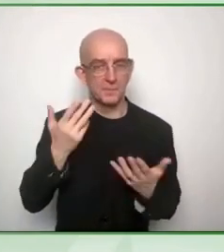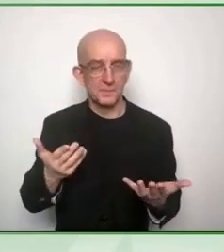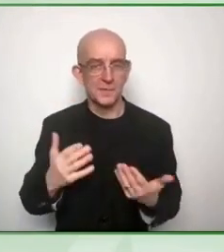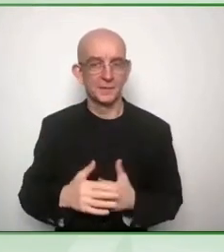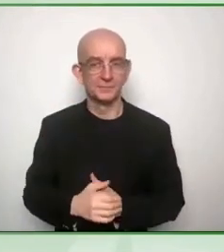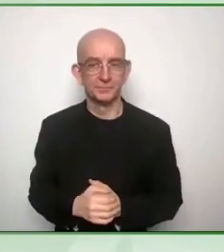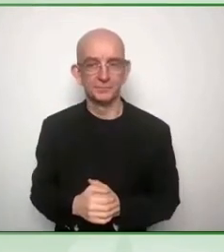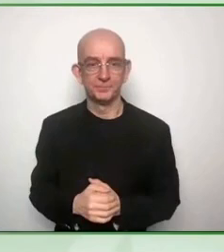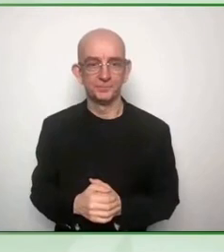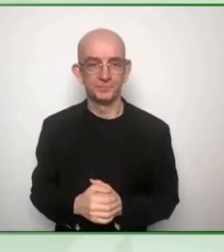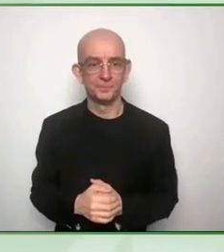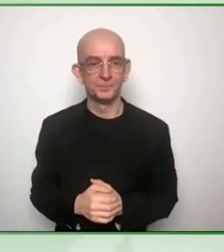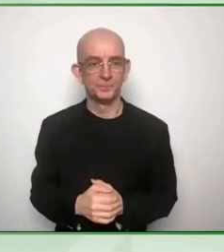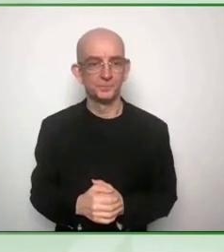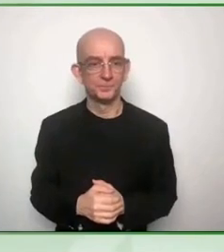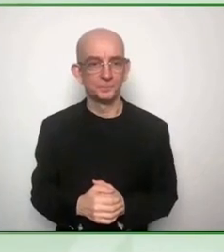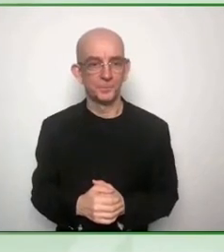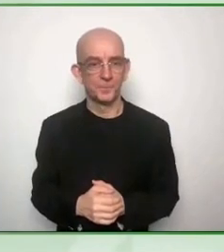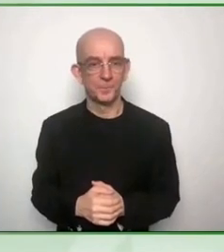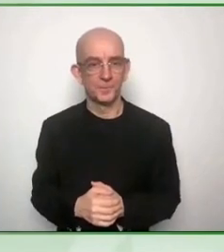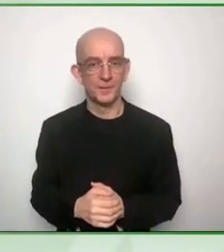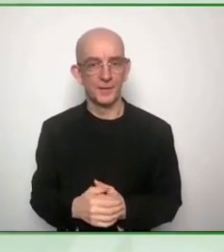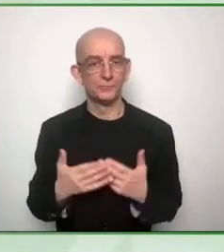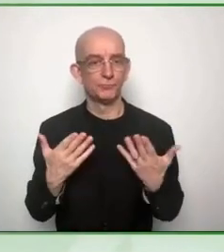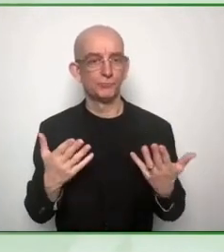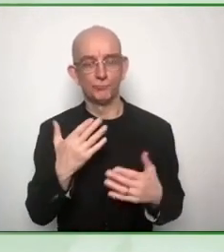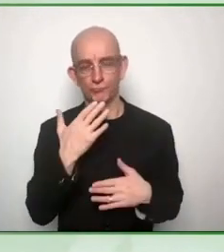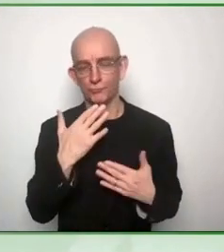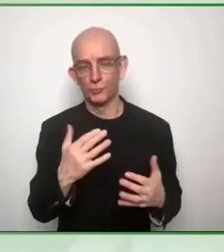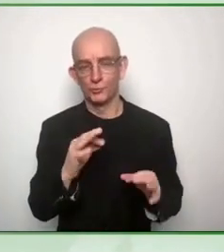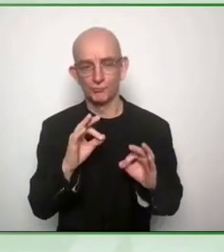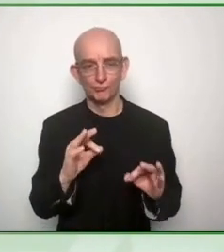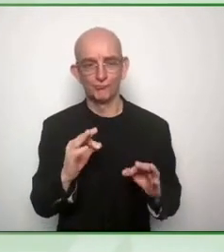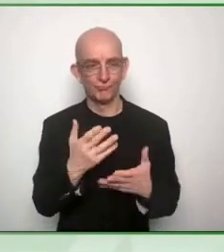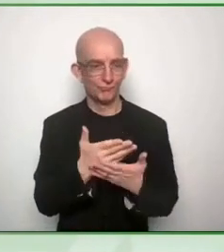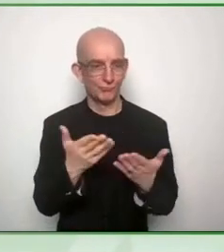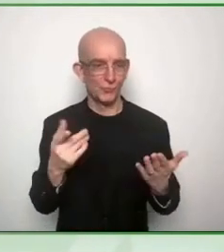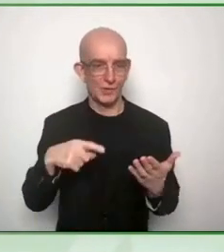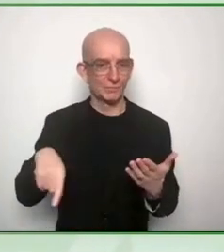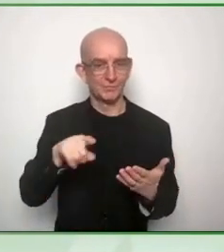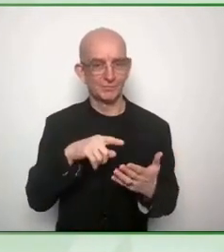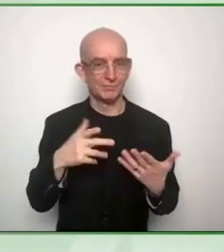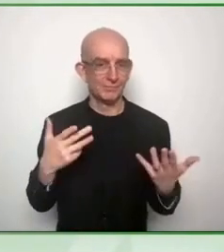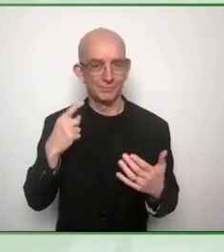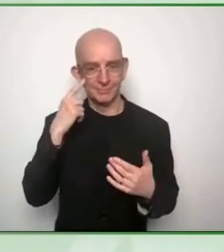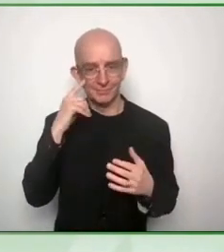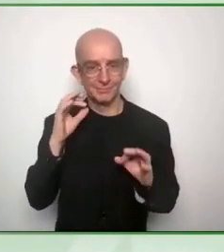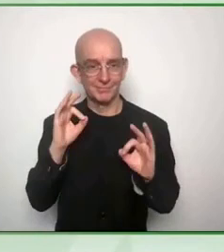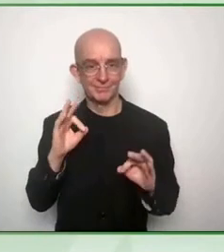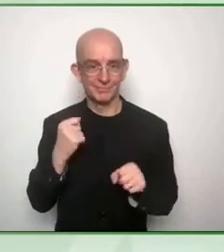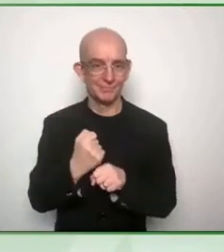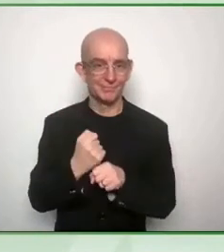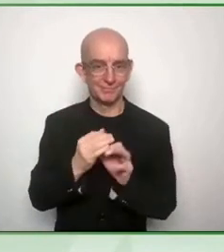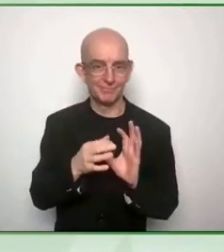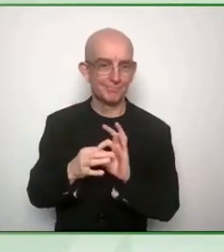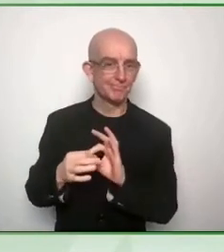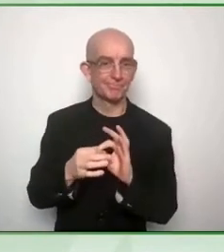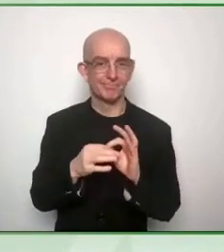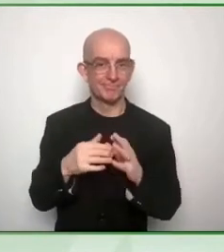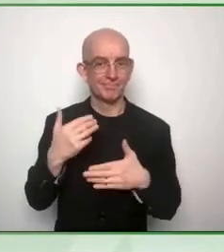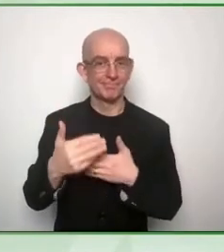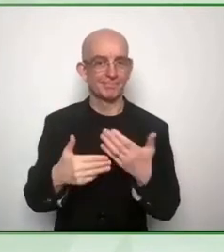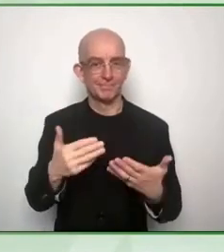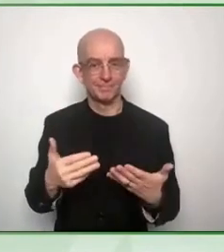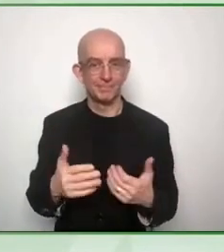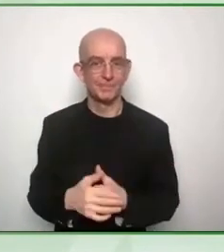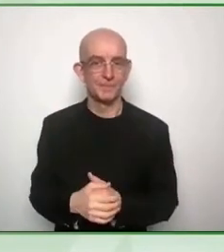right, Nick, our time is almost up. Thank you much for joining us twice this day. And please follow the Zero Project conference.